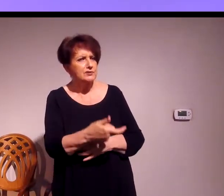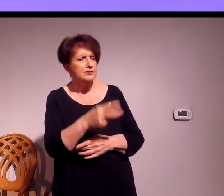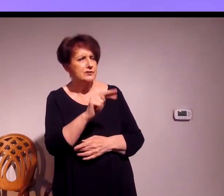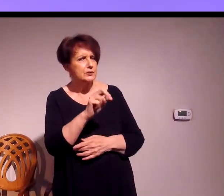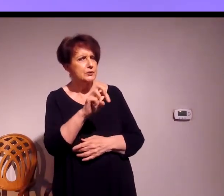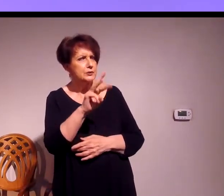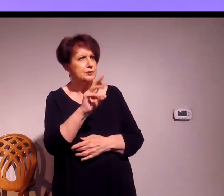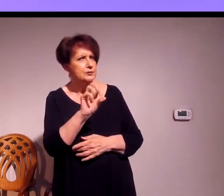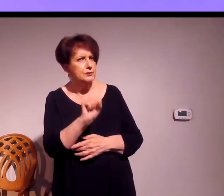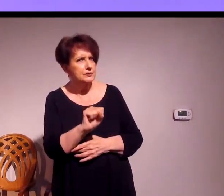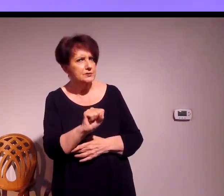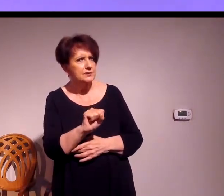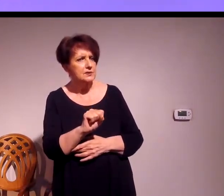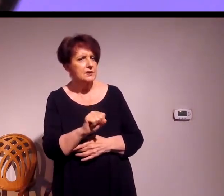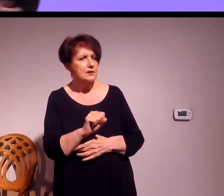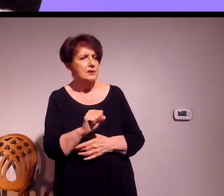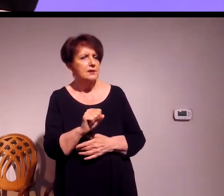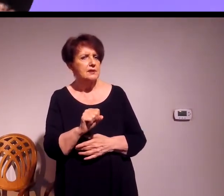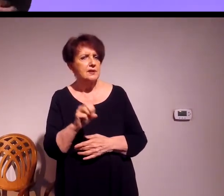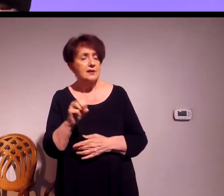helpers. In Manchester,